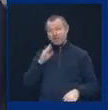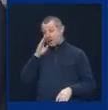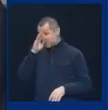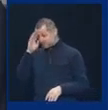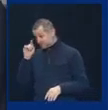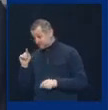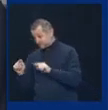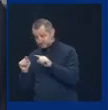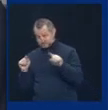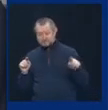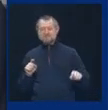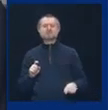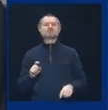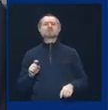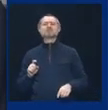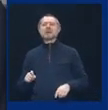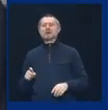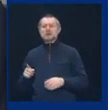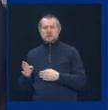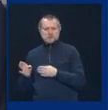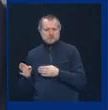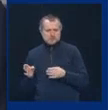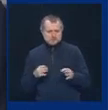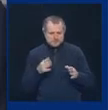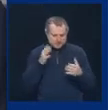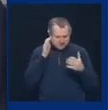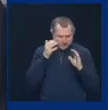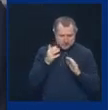and be in crisis management mode.